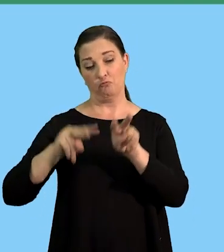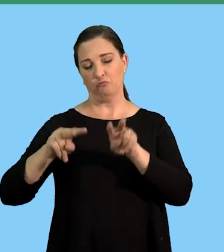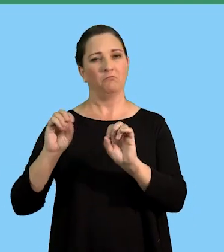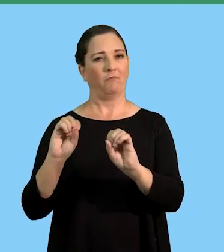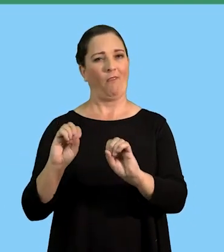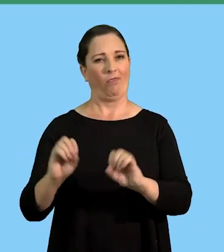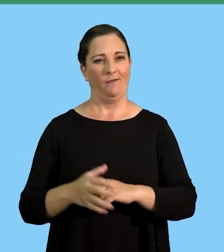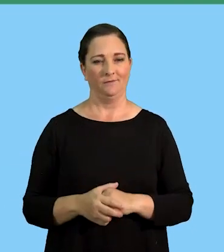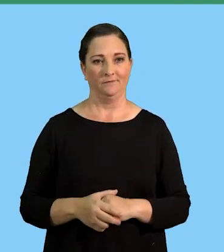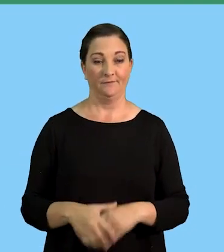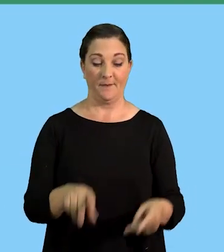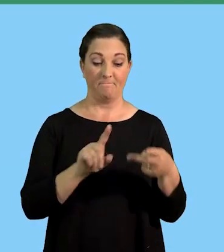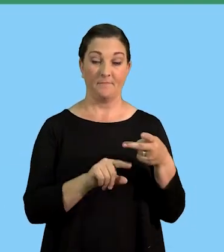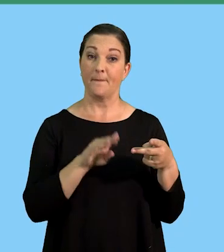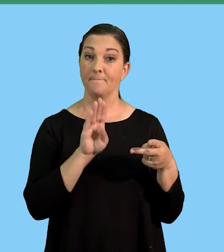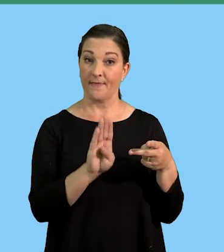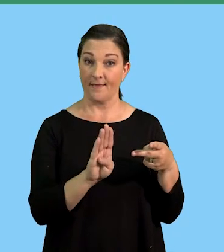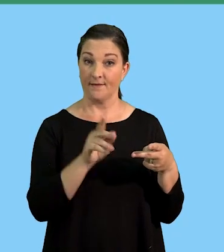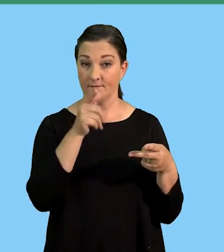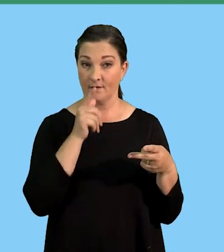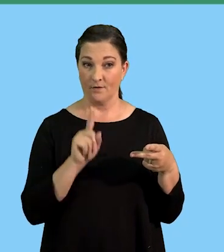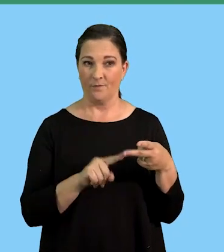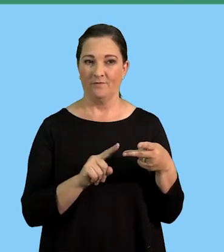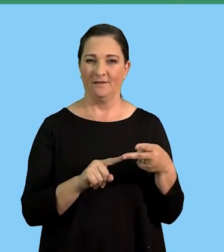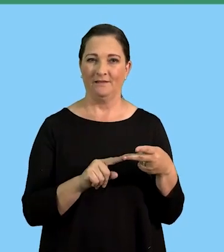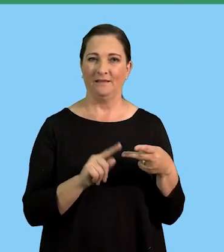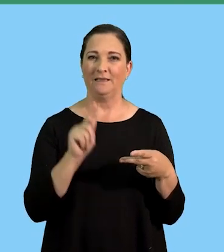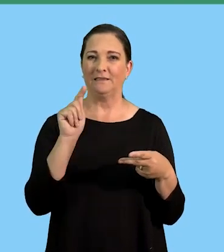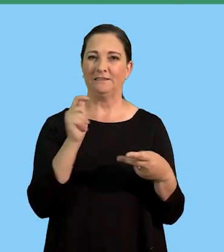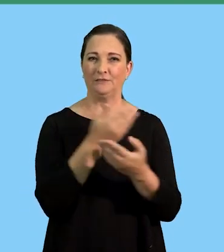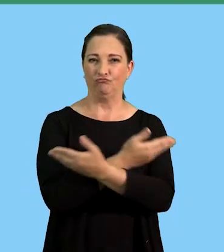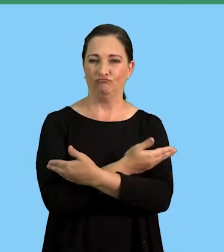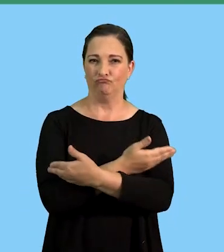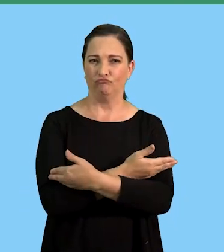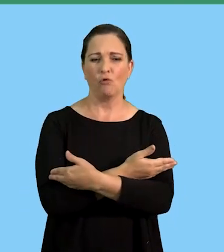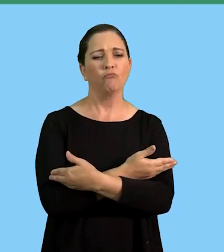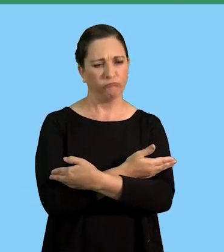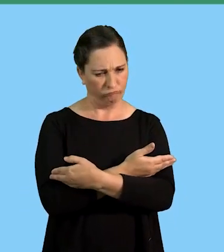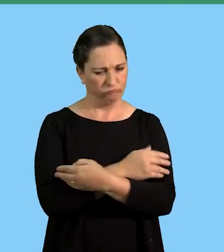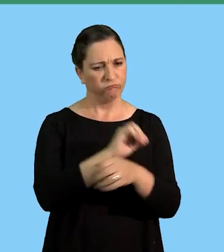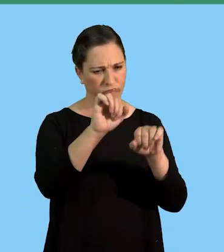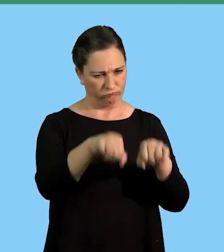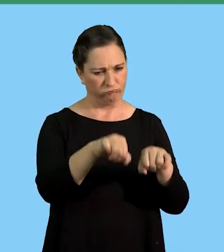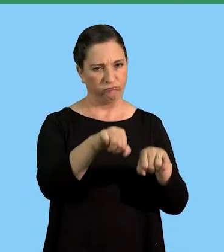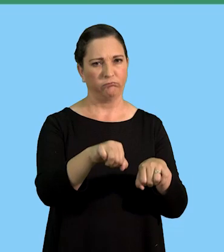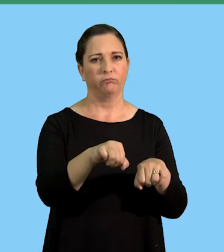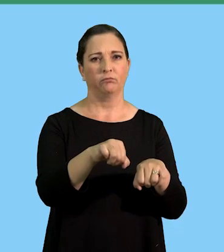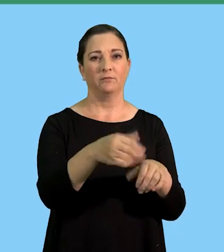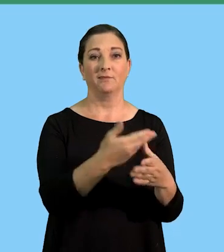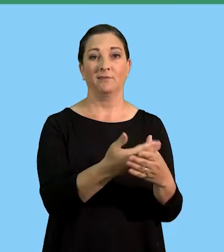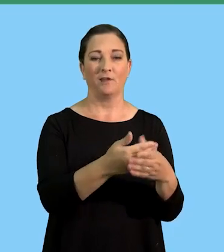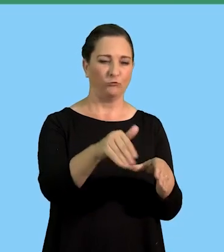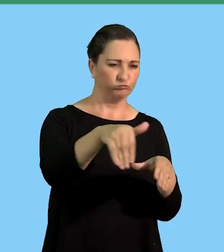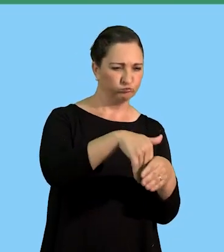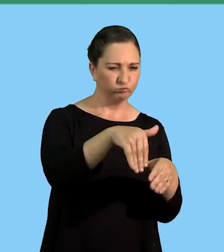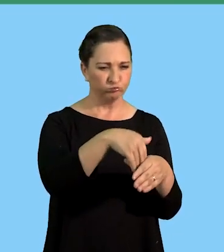And then we do alphabet B, the t-shirt department allows their designers to participate